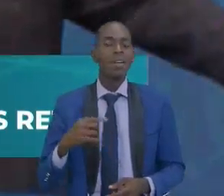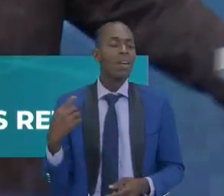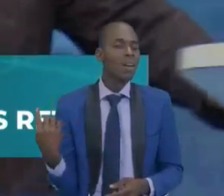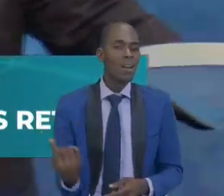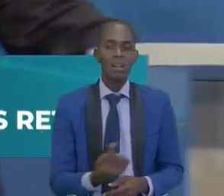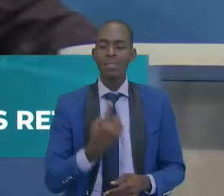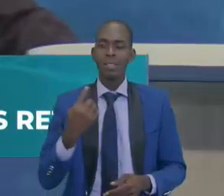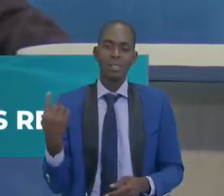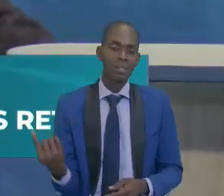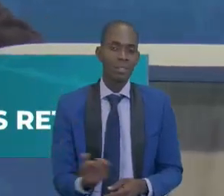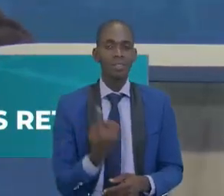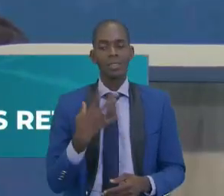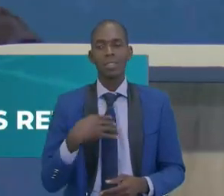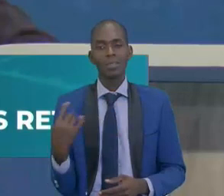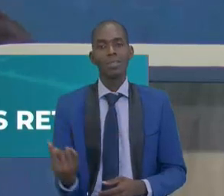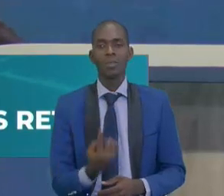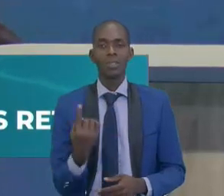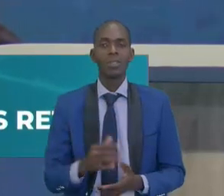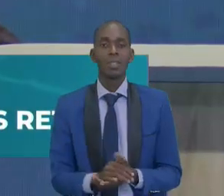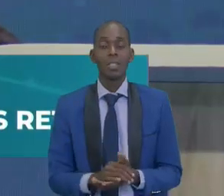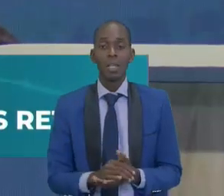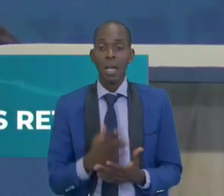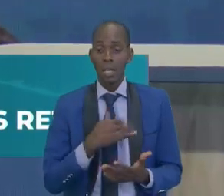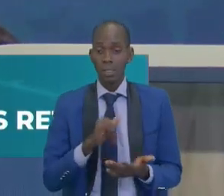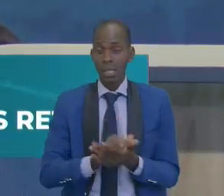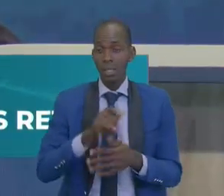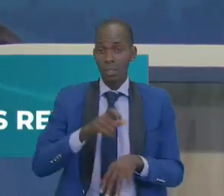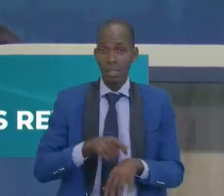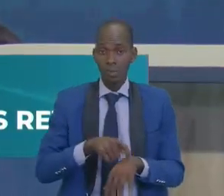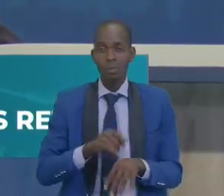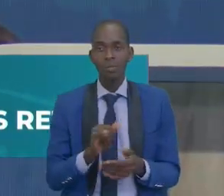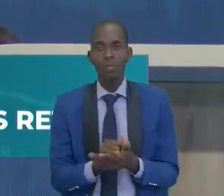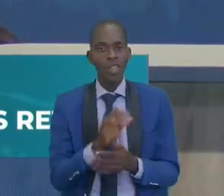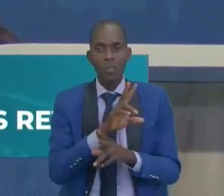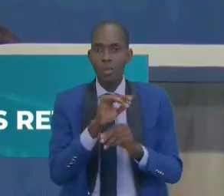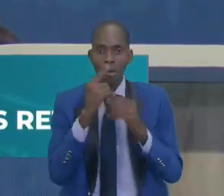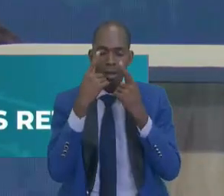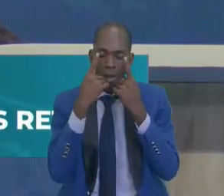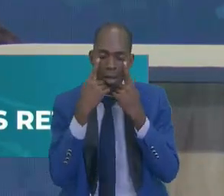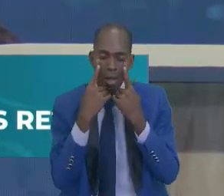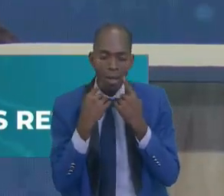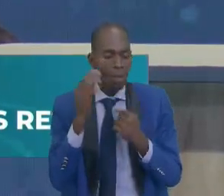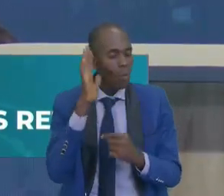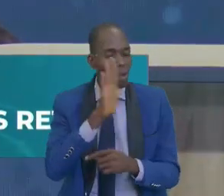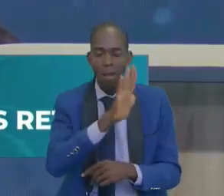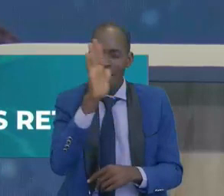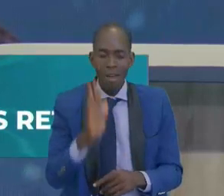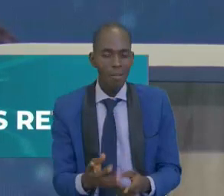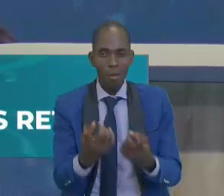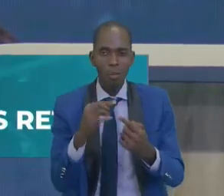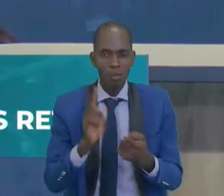ever. At that time, no tears will ever come to your face.